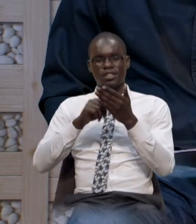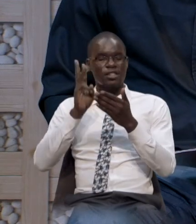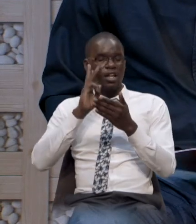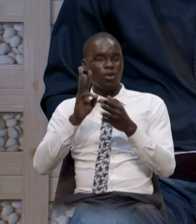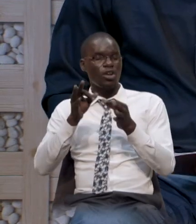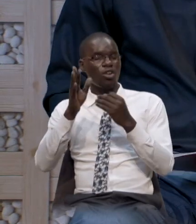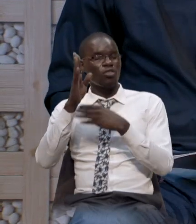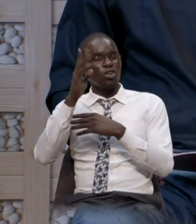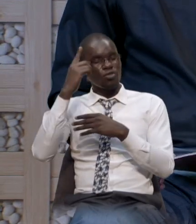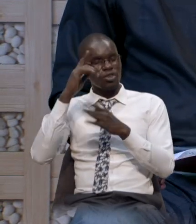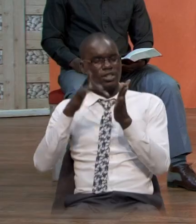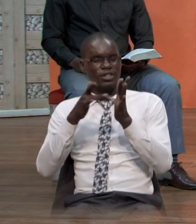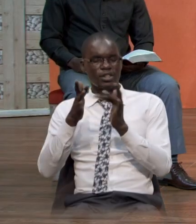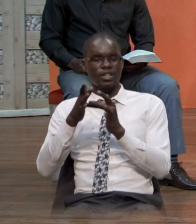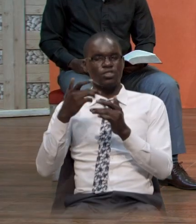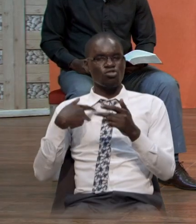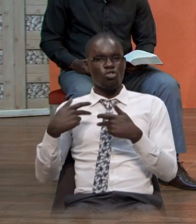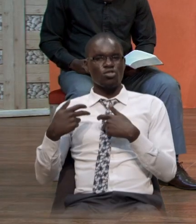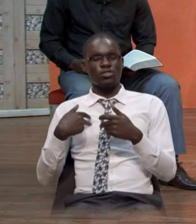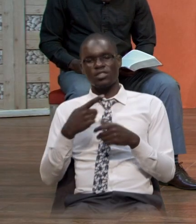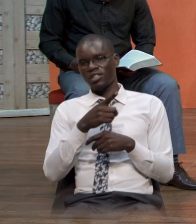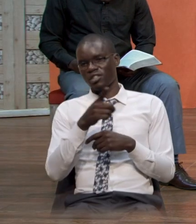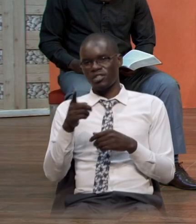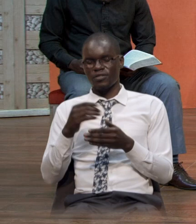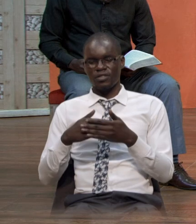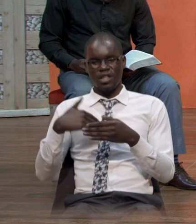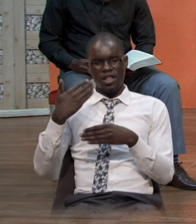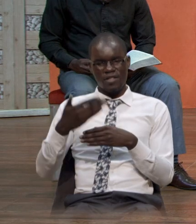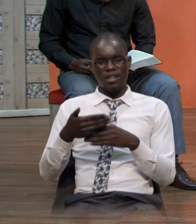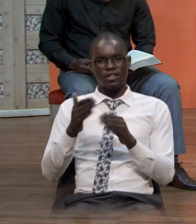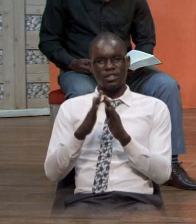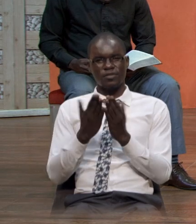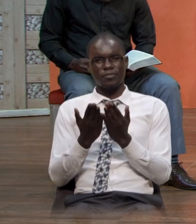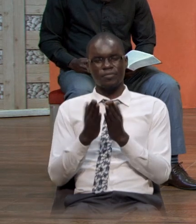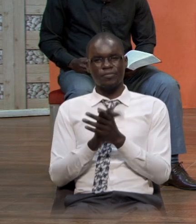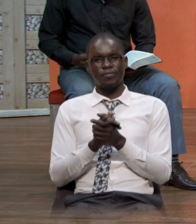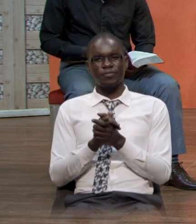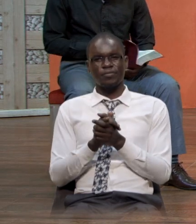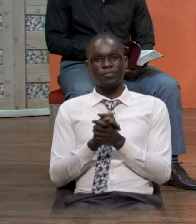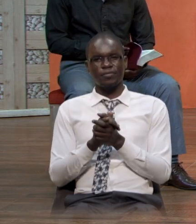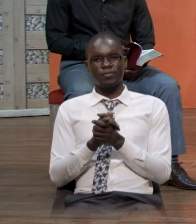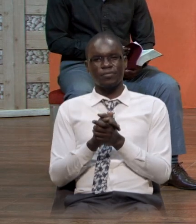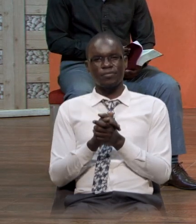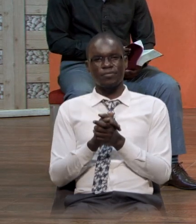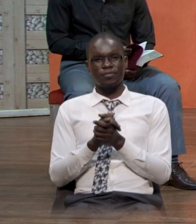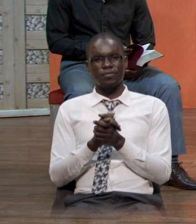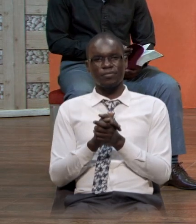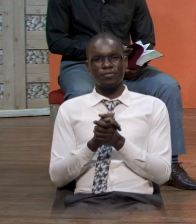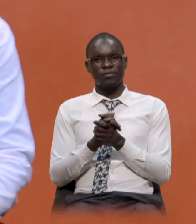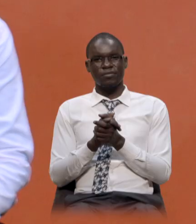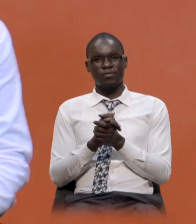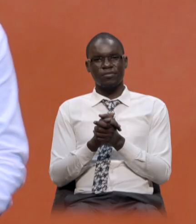Christ Jesus concerning you. Yes. Okay. Yes. The next book, it's someone's name. I've just given you a clue.